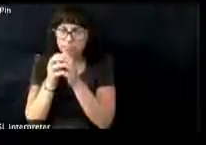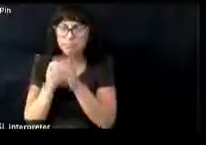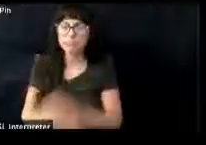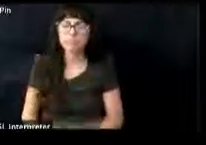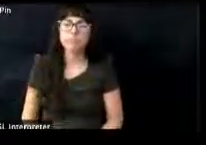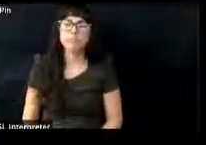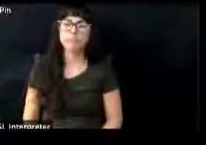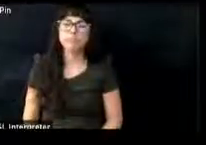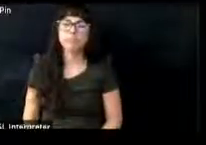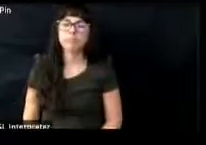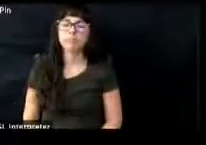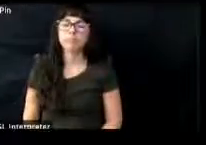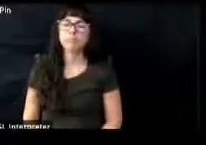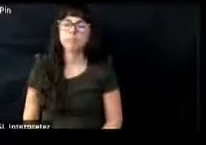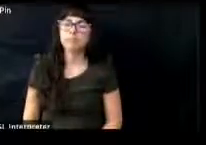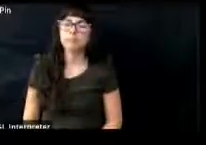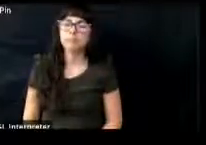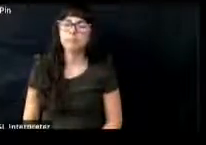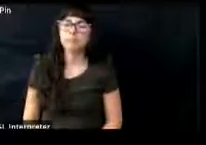Thank you.